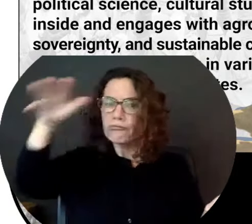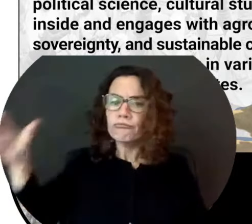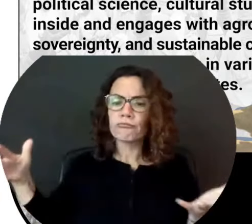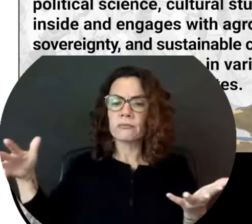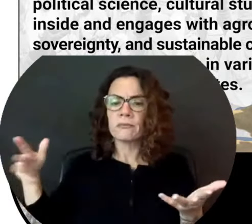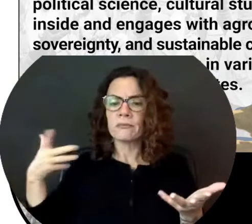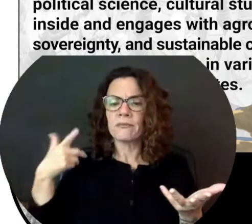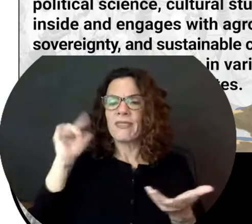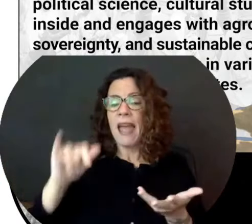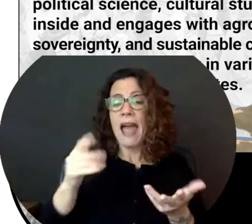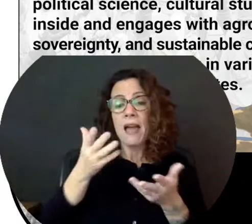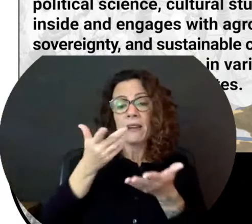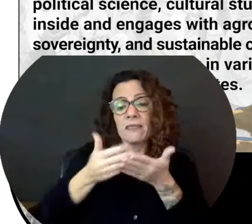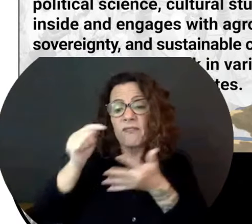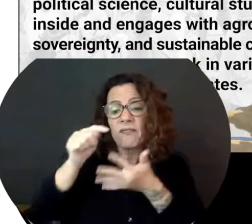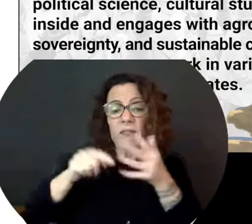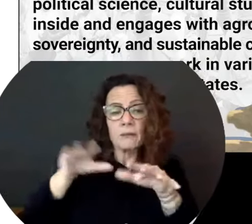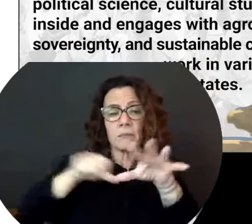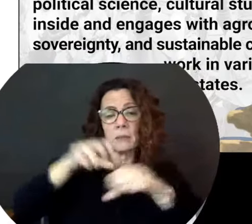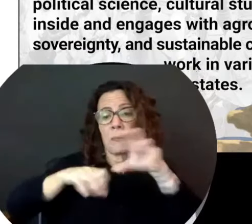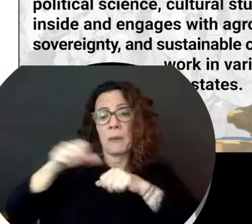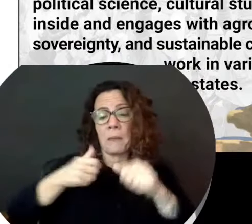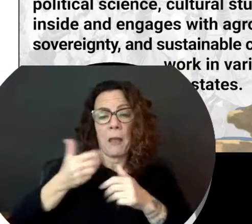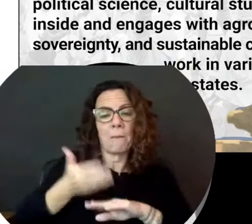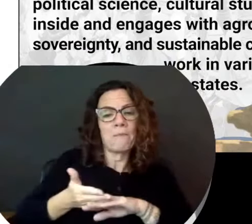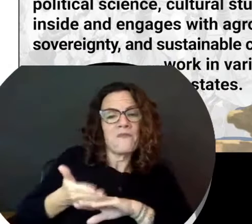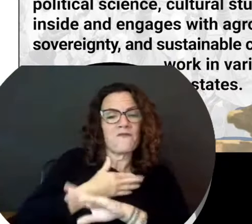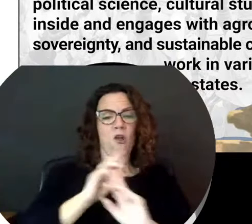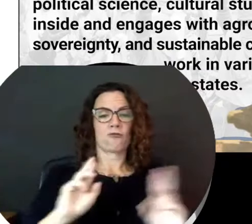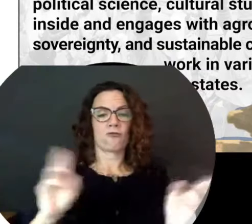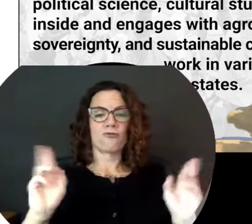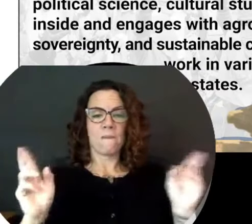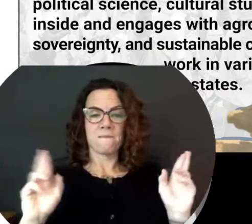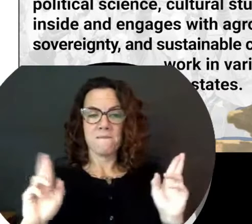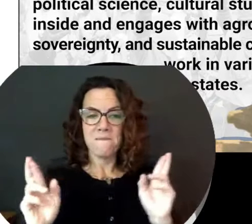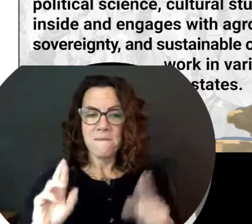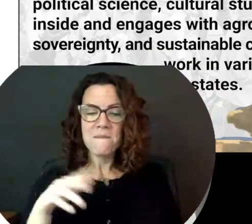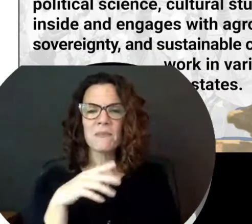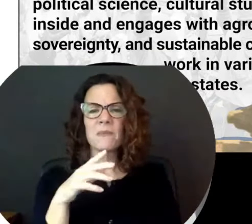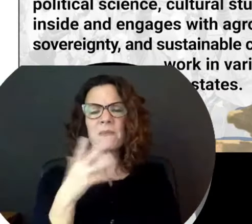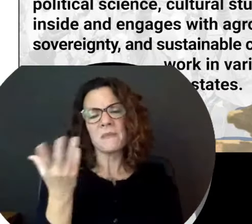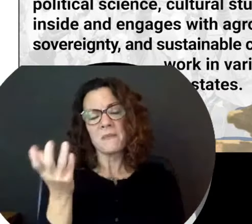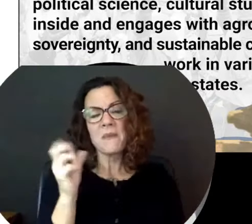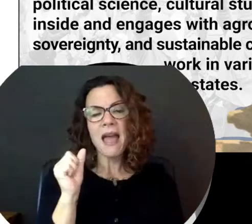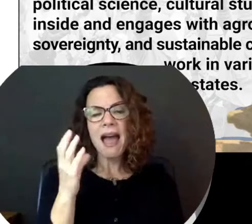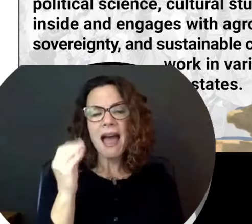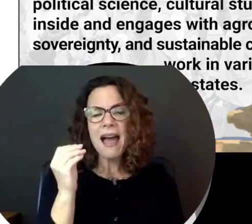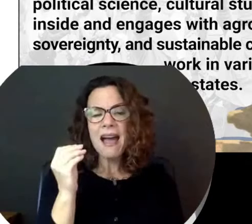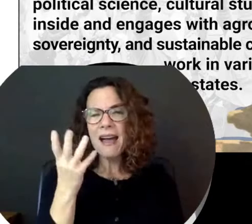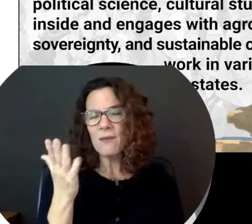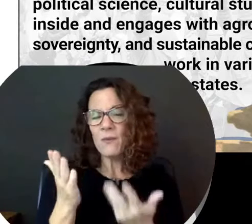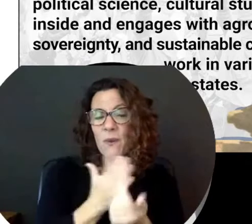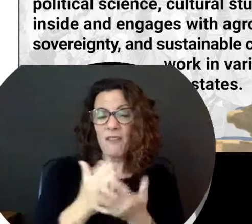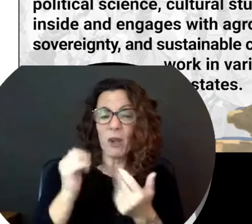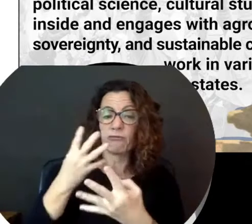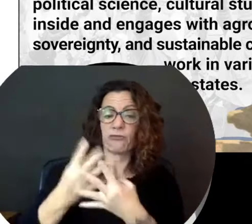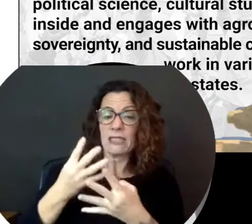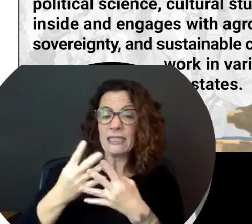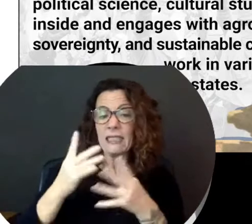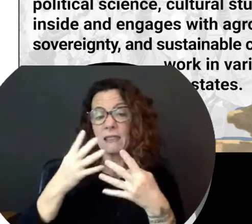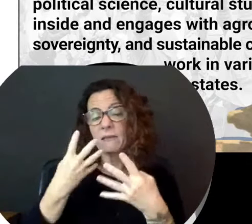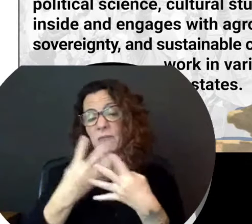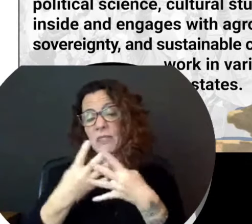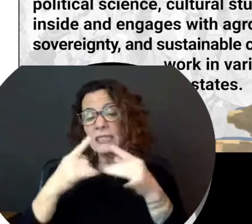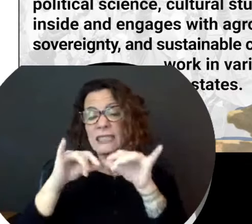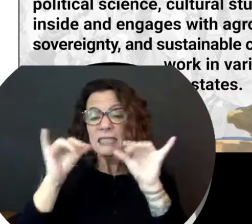know, in whatever the prison or correctional industries, however that was outsourced or that relationship